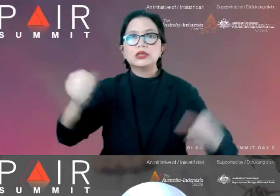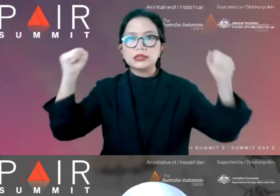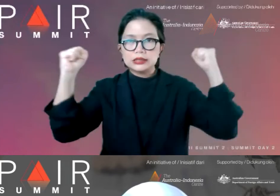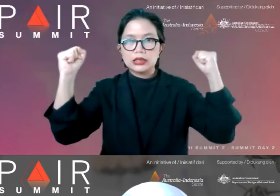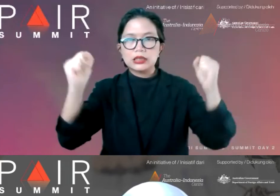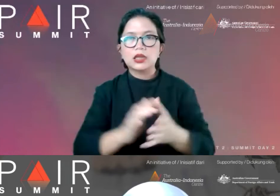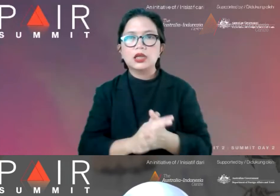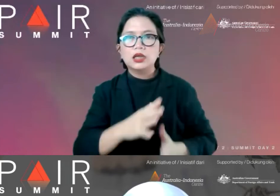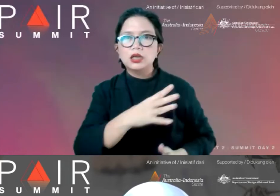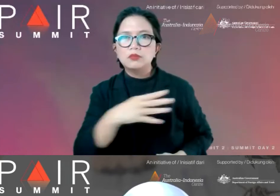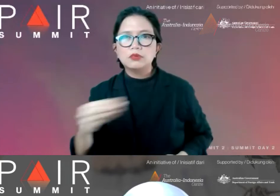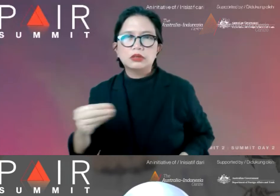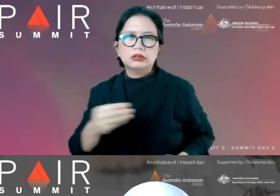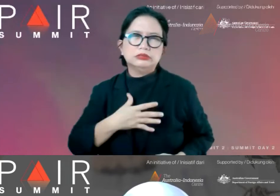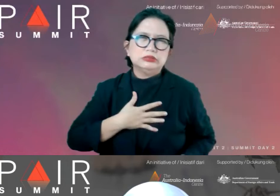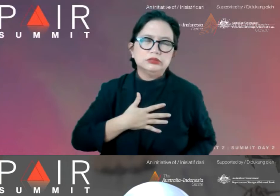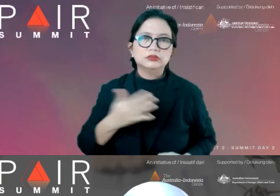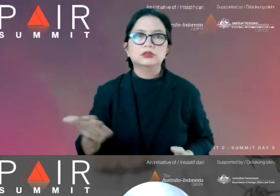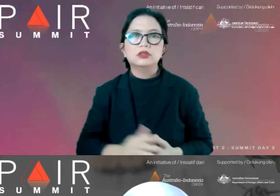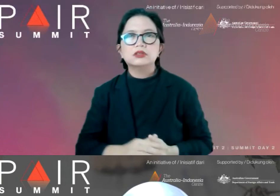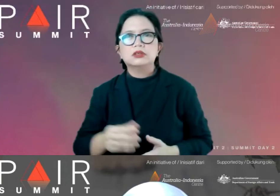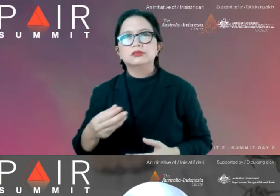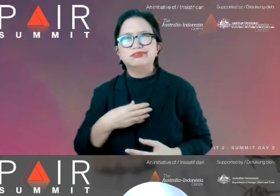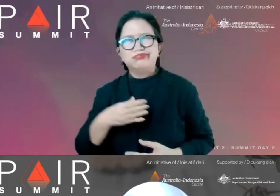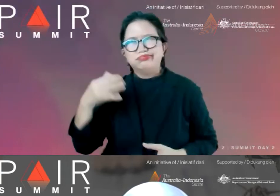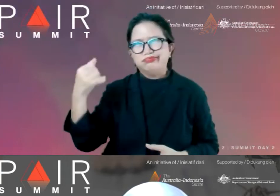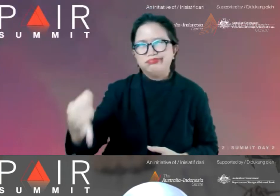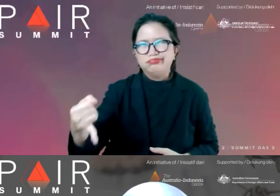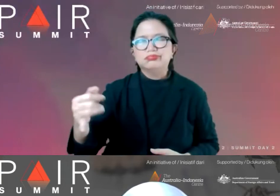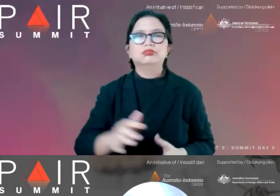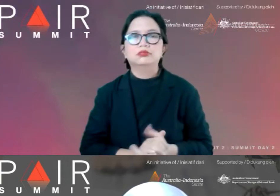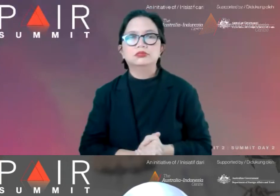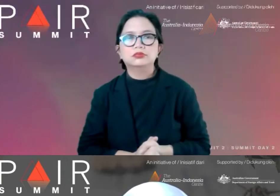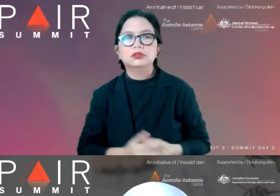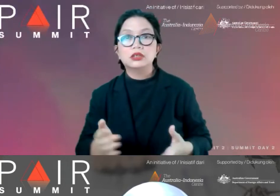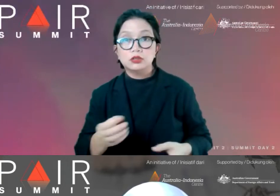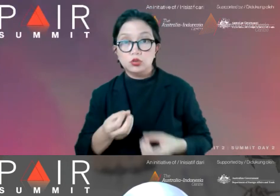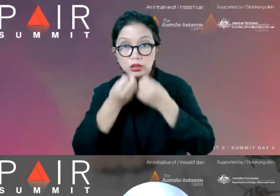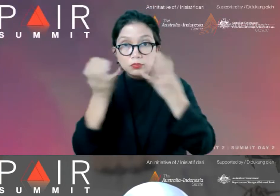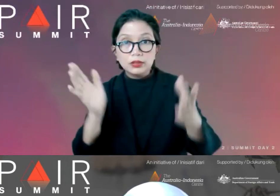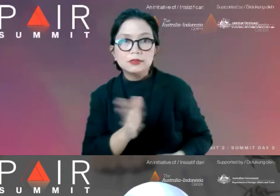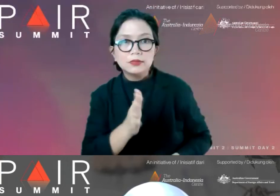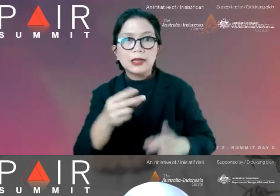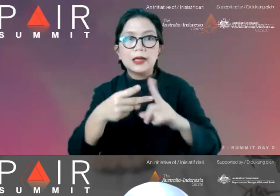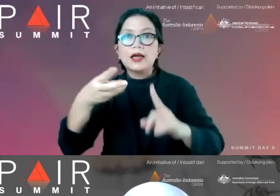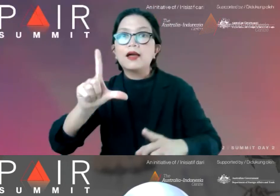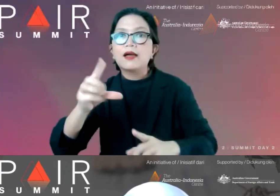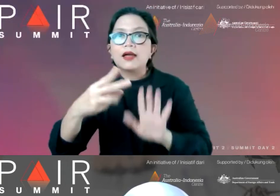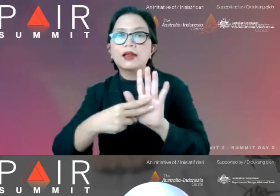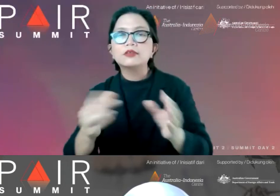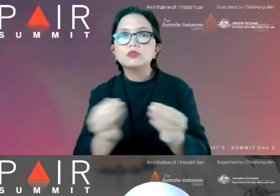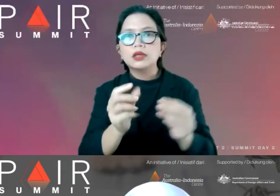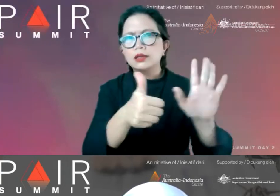worse, right? And as you mentioned earlier, Helen, that around 600 casualties until